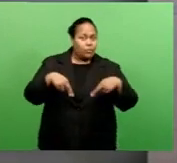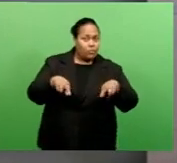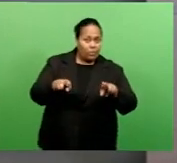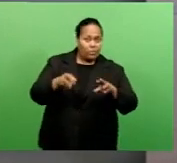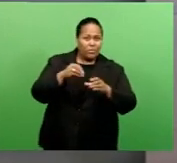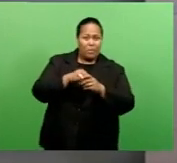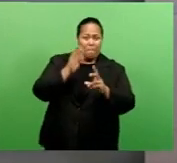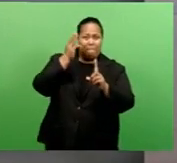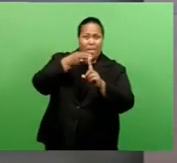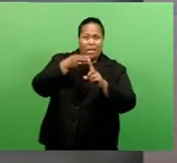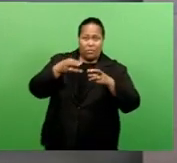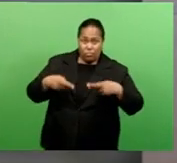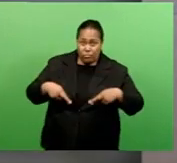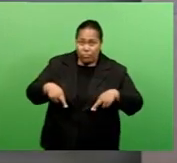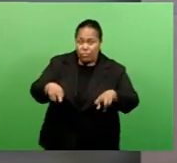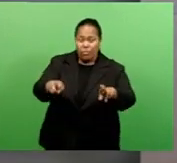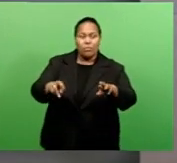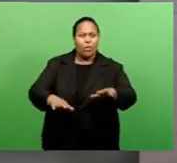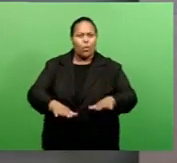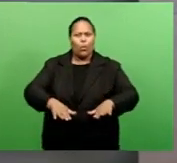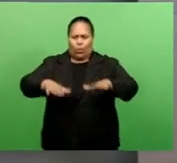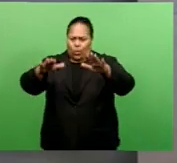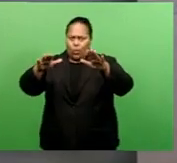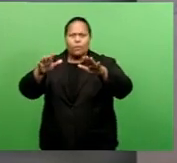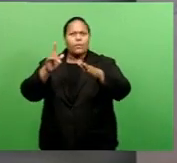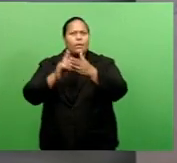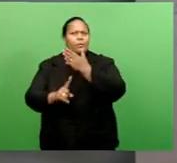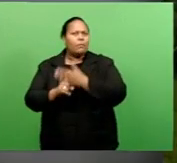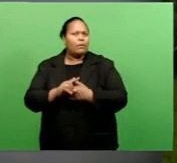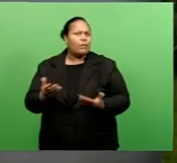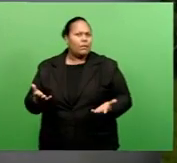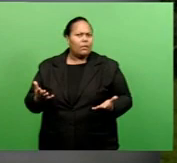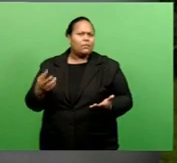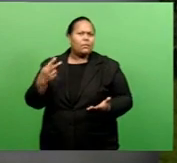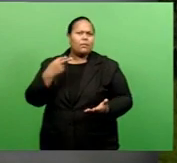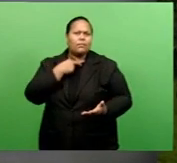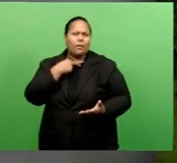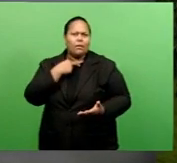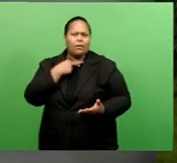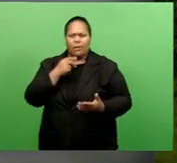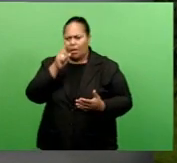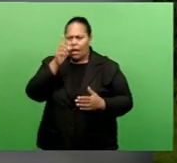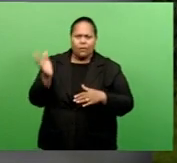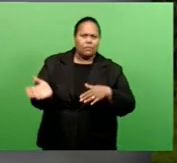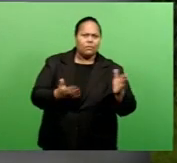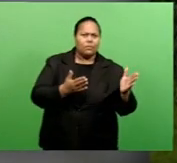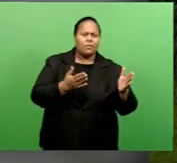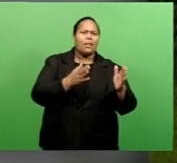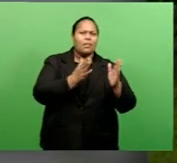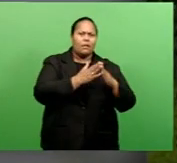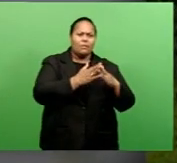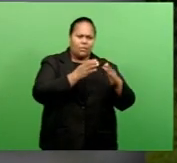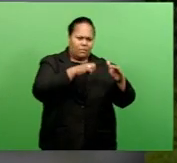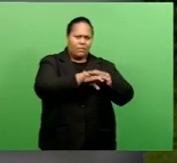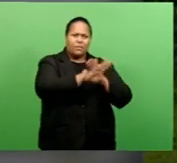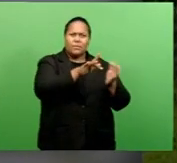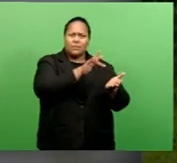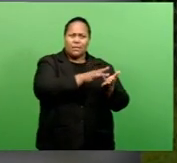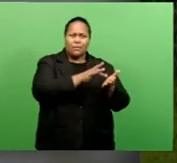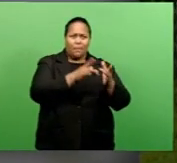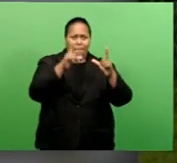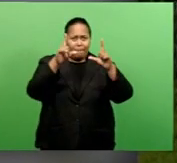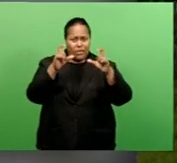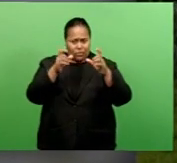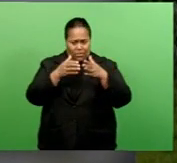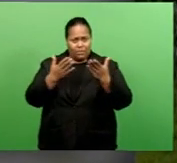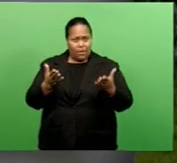were underwater, making it difficult for affected Fijians to move into town or evacuation centers. Pictures sent